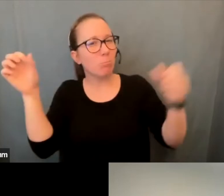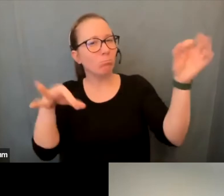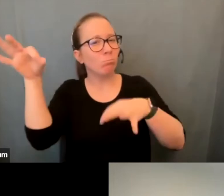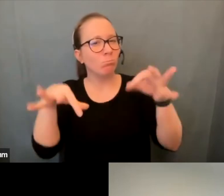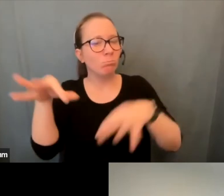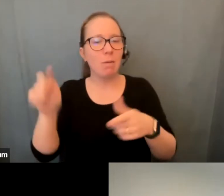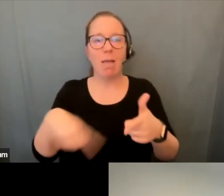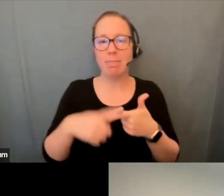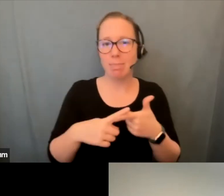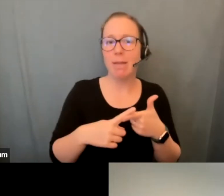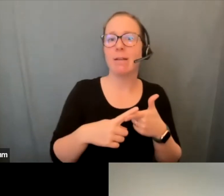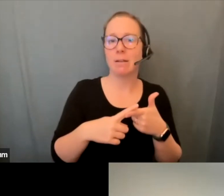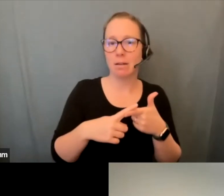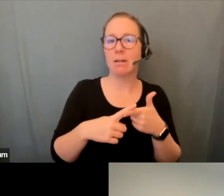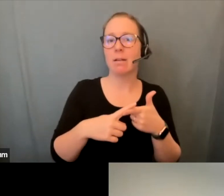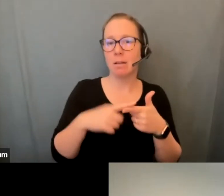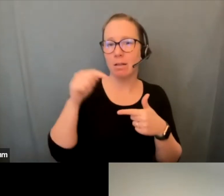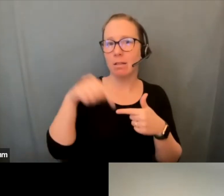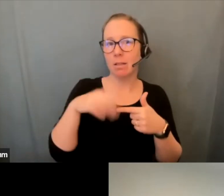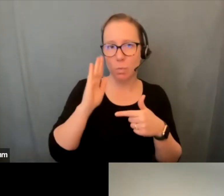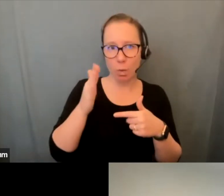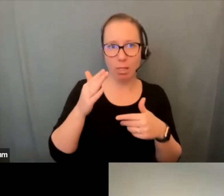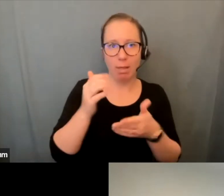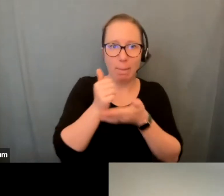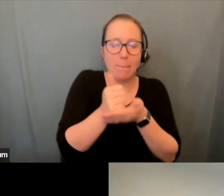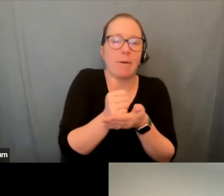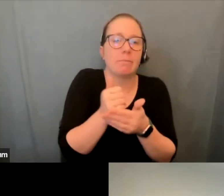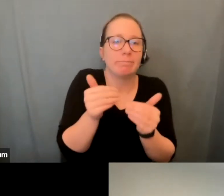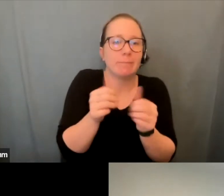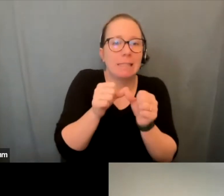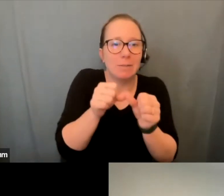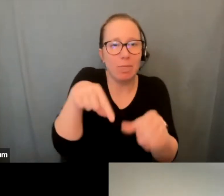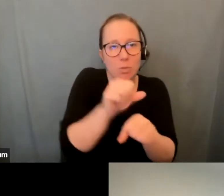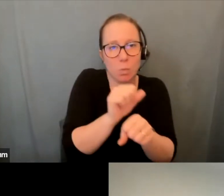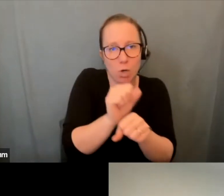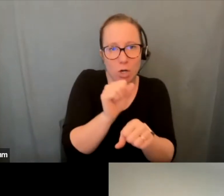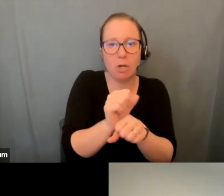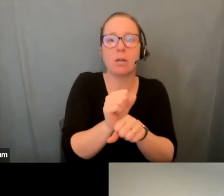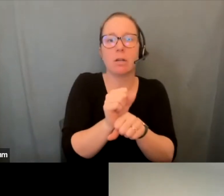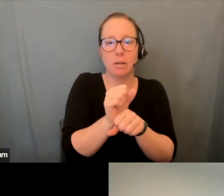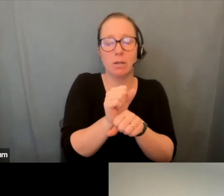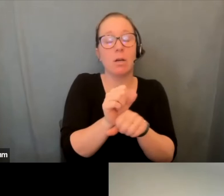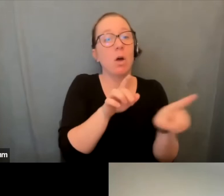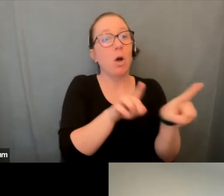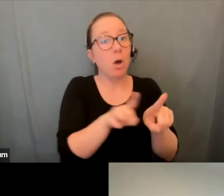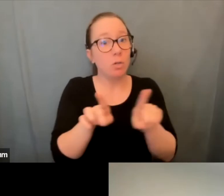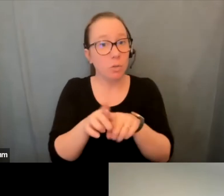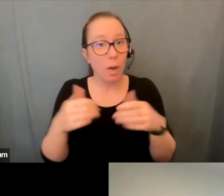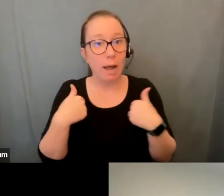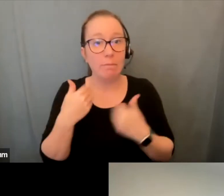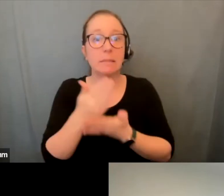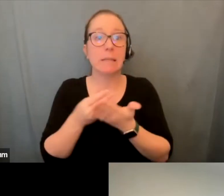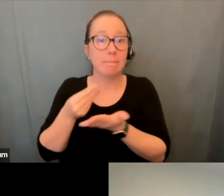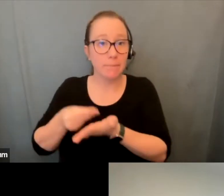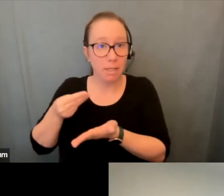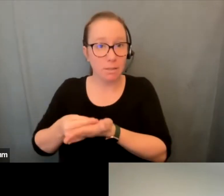will help actually forward this work as the backbone or the integrator of this. And then also there will be some funds that